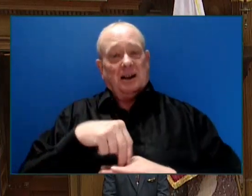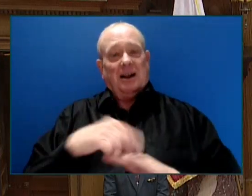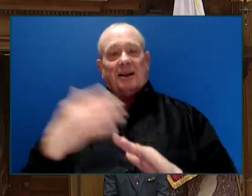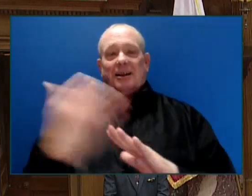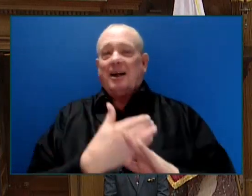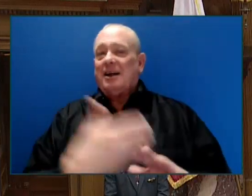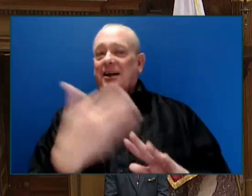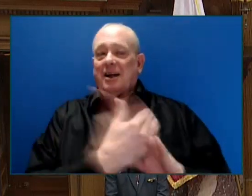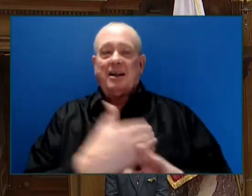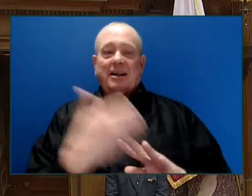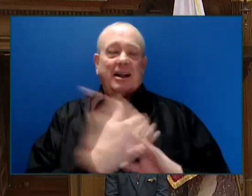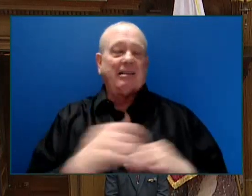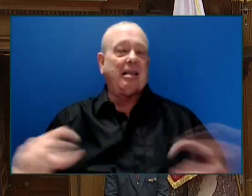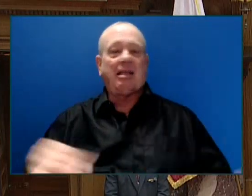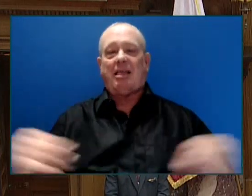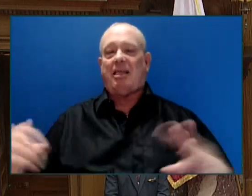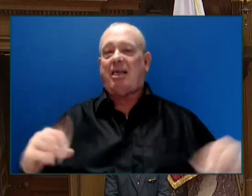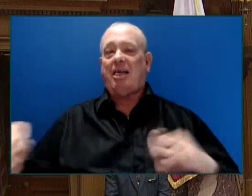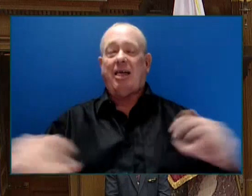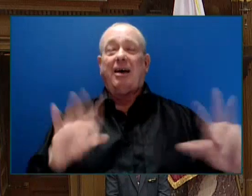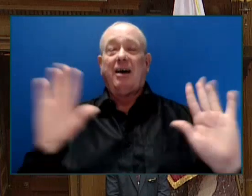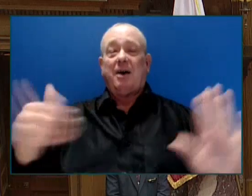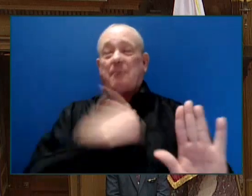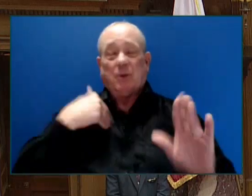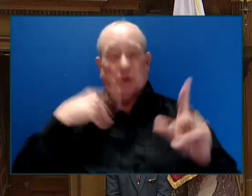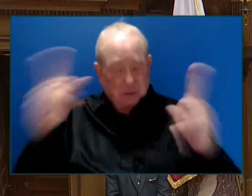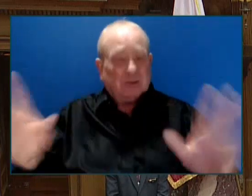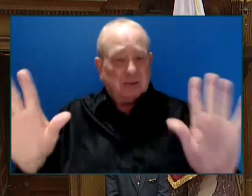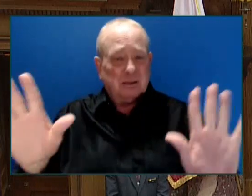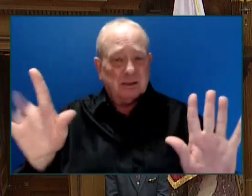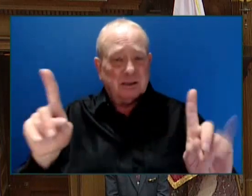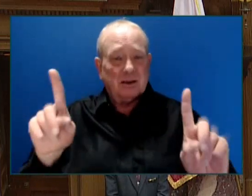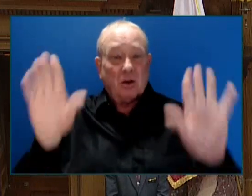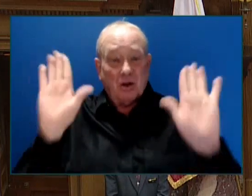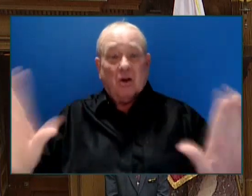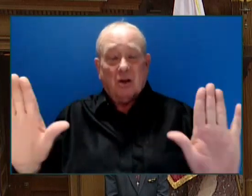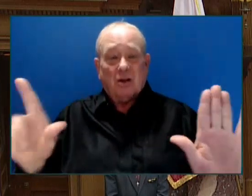Member will come to order now.